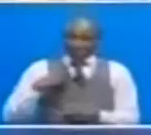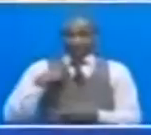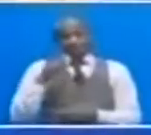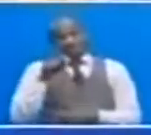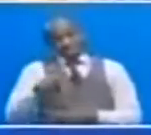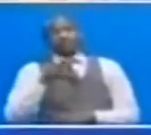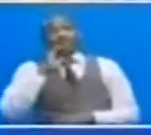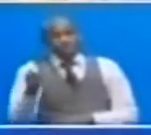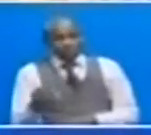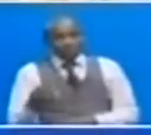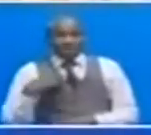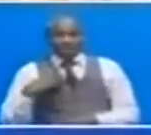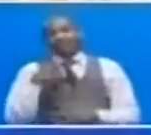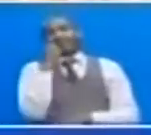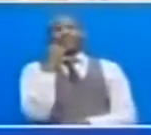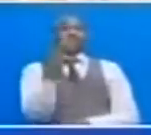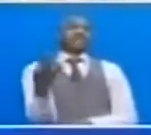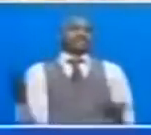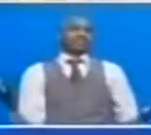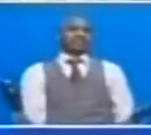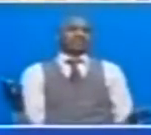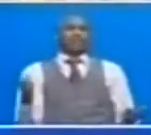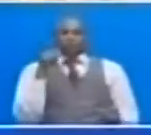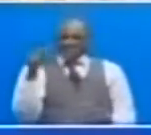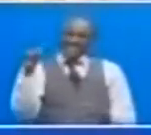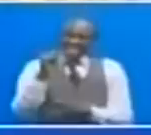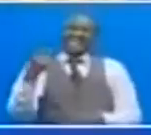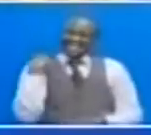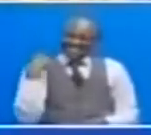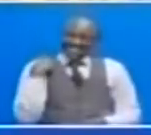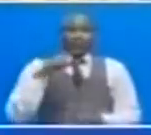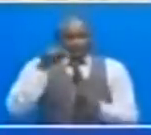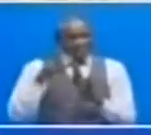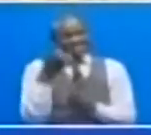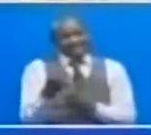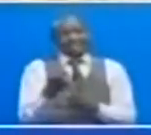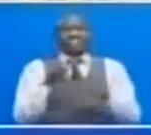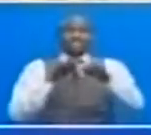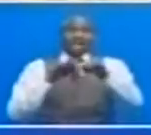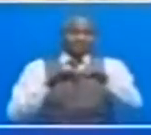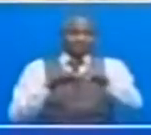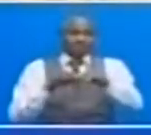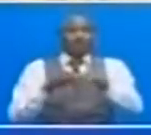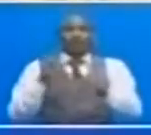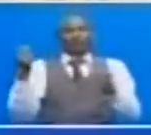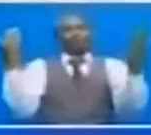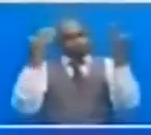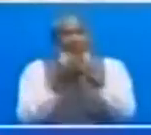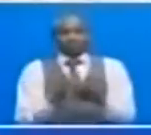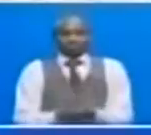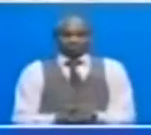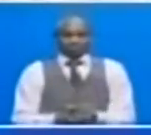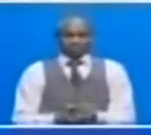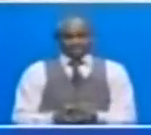kwenda towni, upatiwe shilingi 300. Gari moja jana nimeshinda nayo kwa jamu paka usiku.